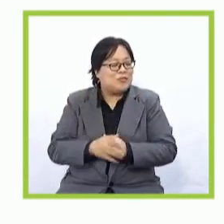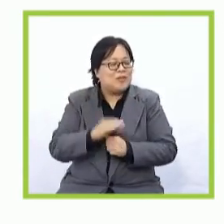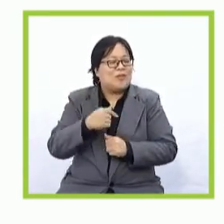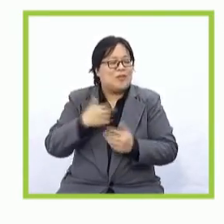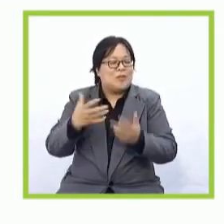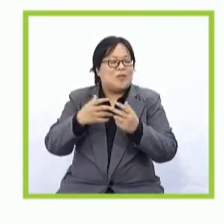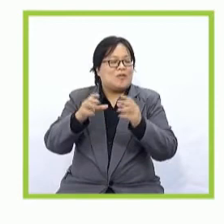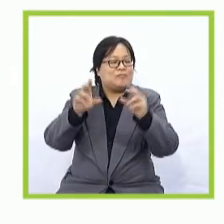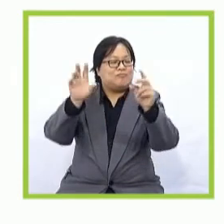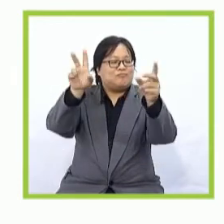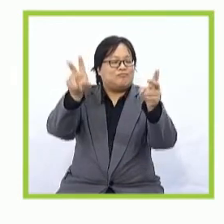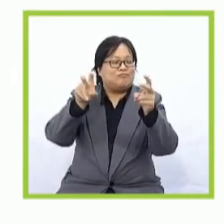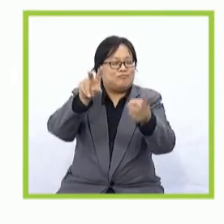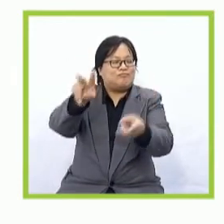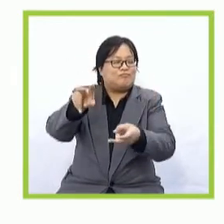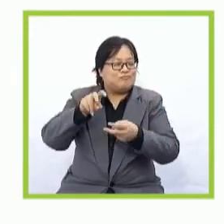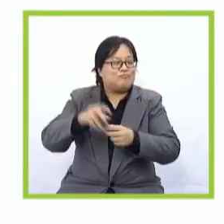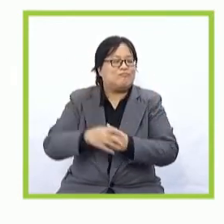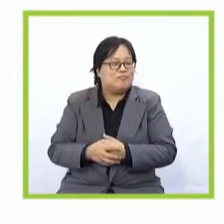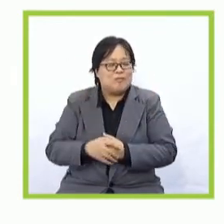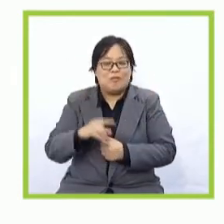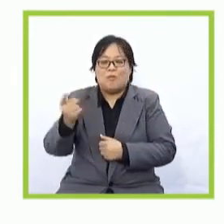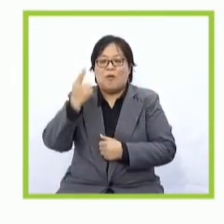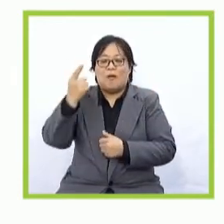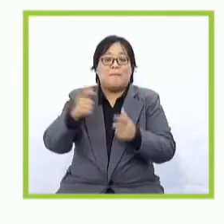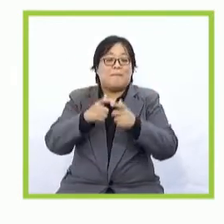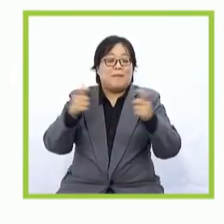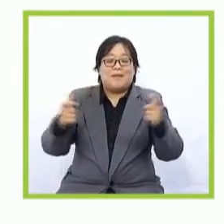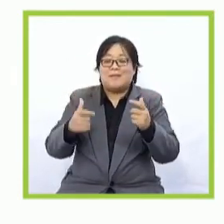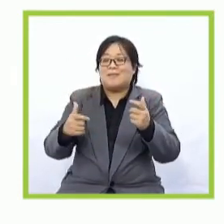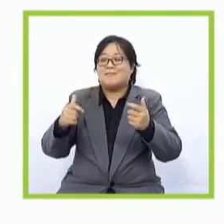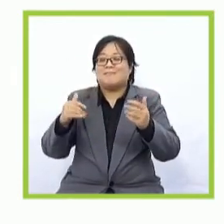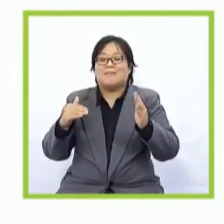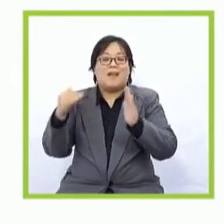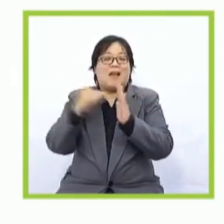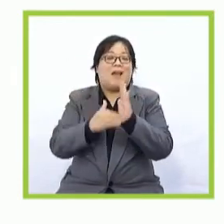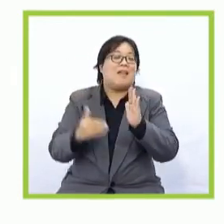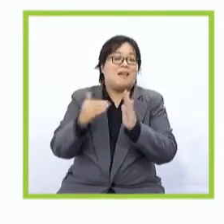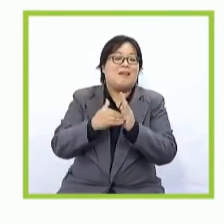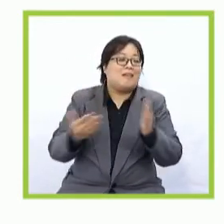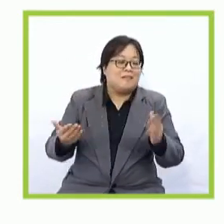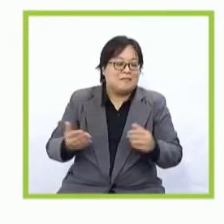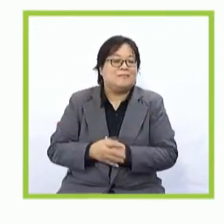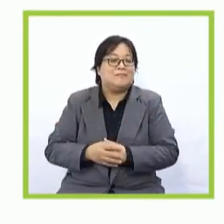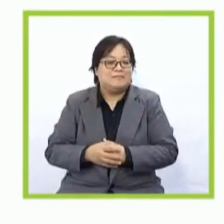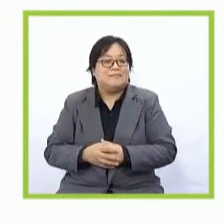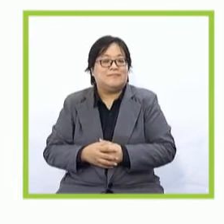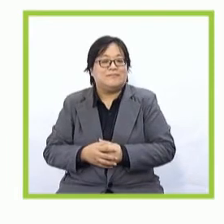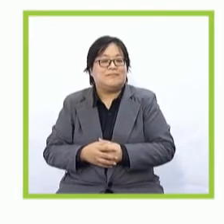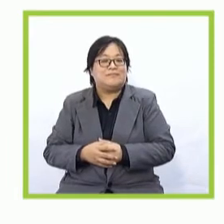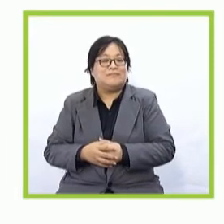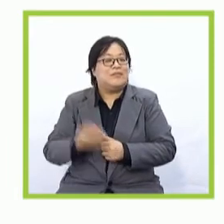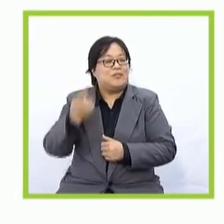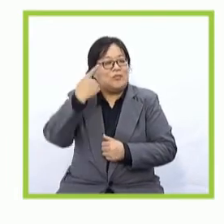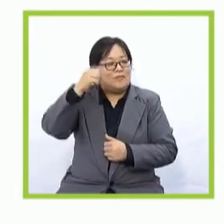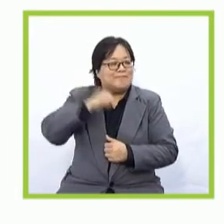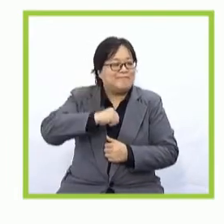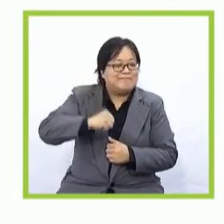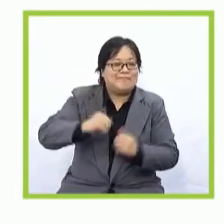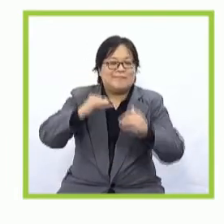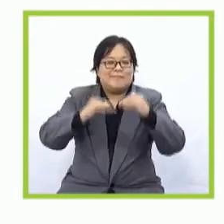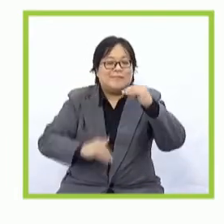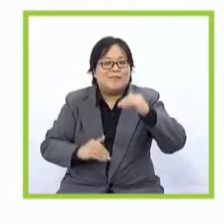quote, it says, one of the biggest obstacles, you said, one of the biggest obstacles in fighting inequality is